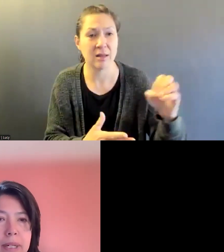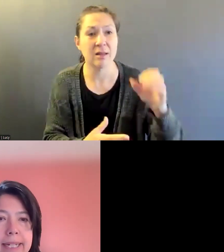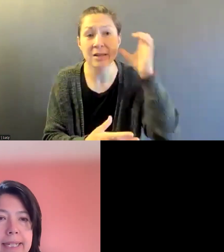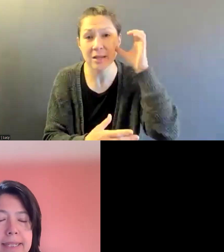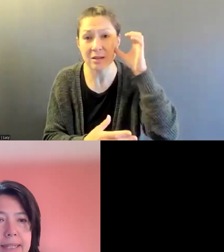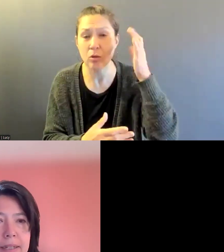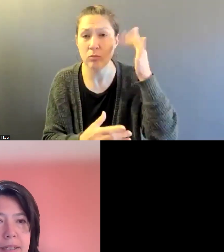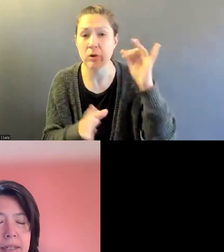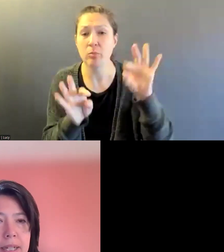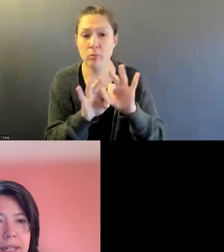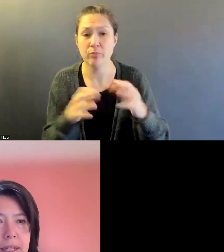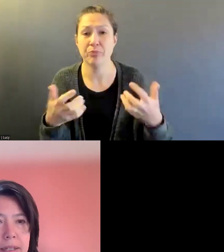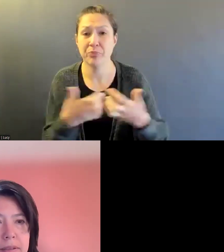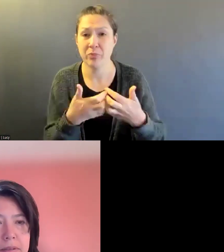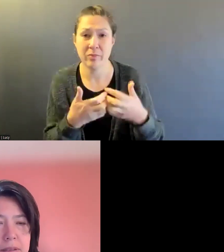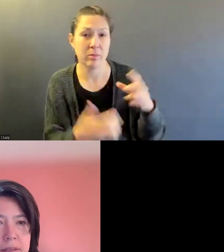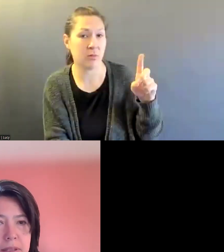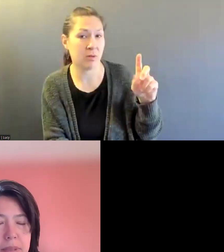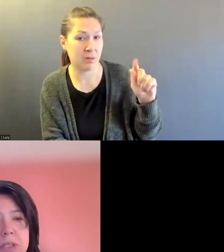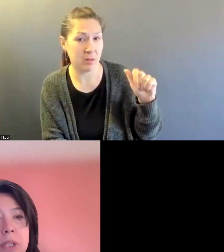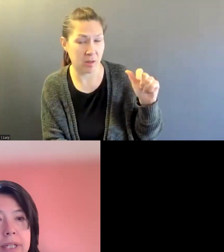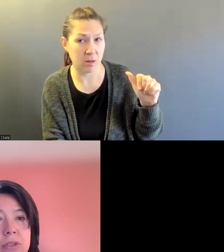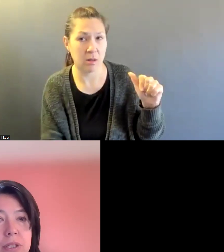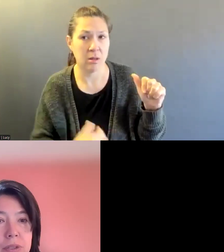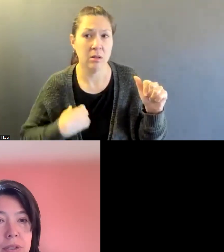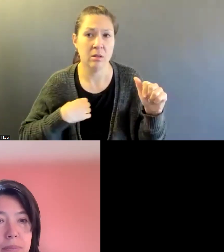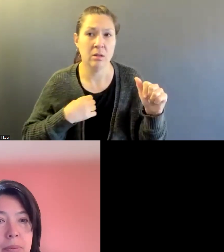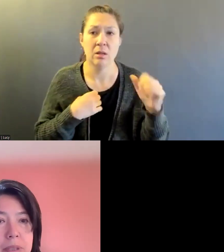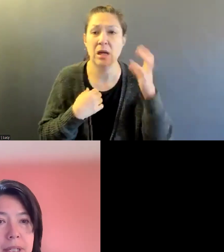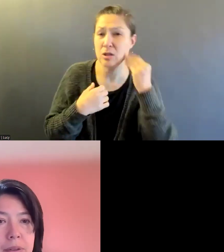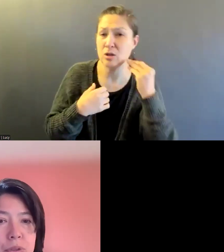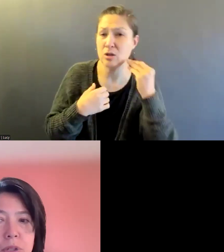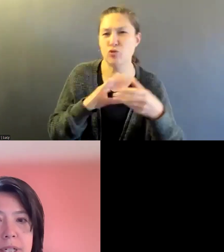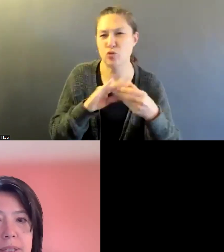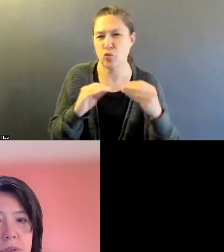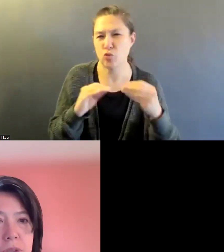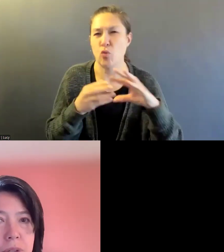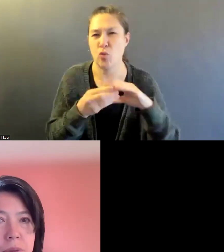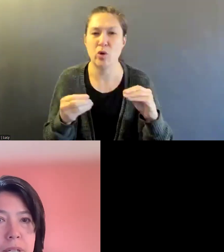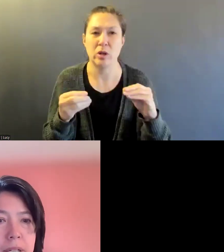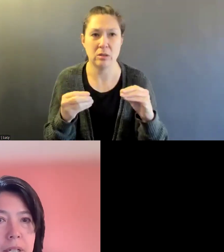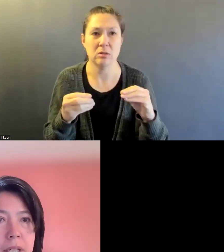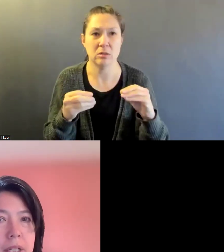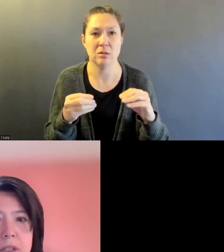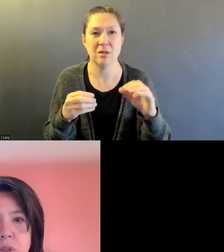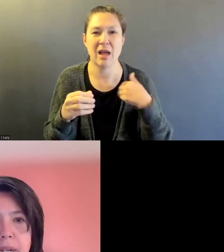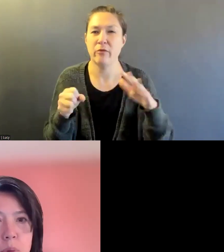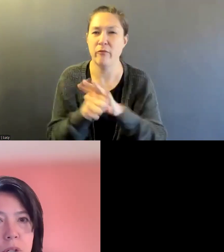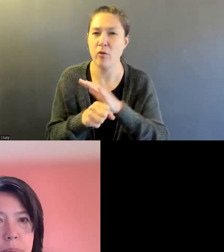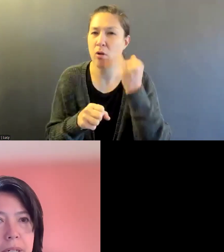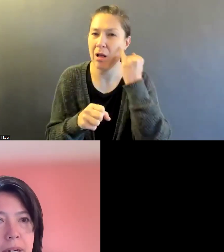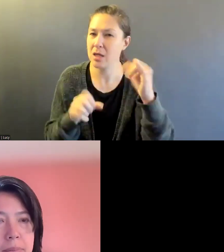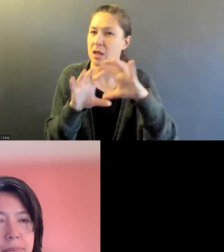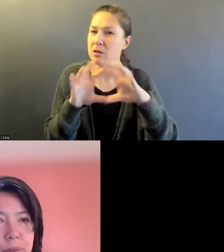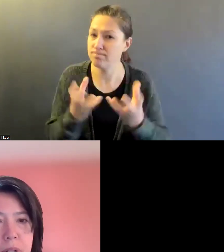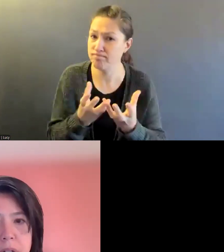of combining data and experiences to be able to tell the story. So now we'll